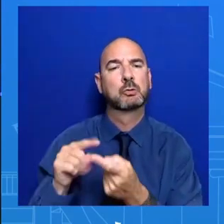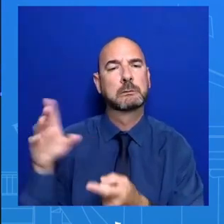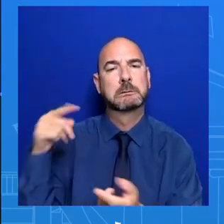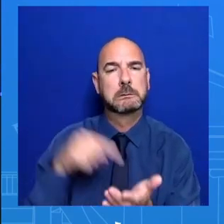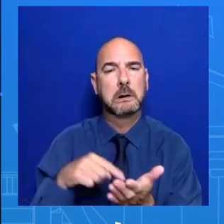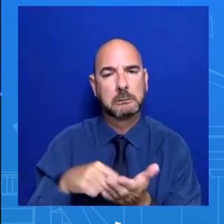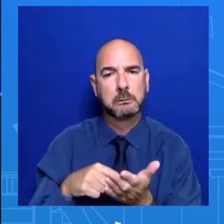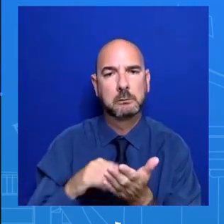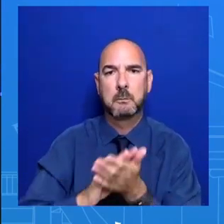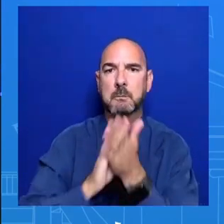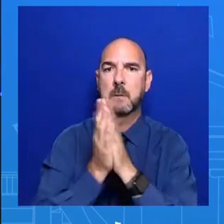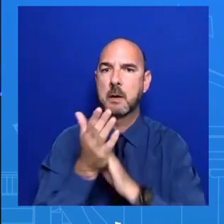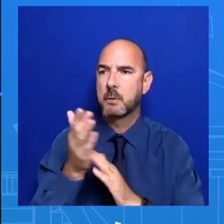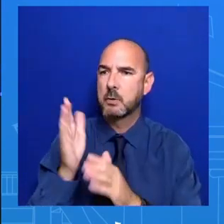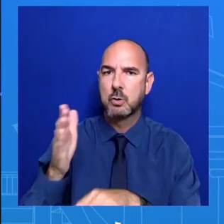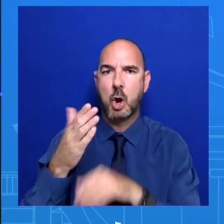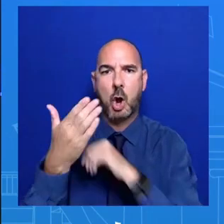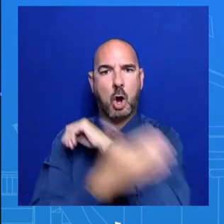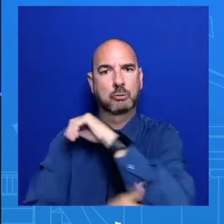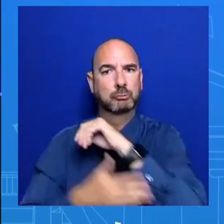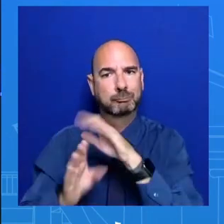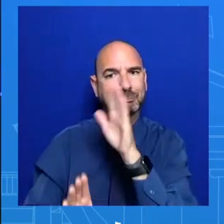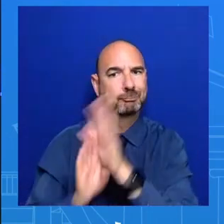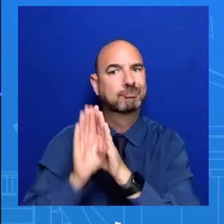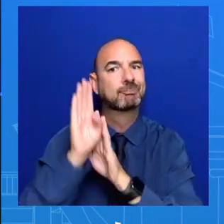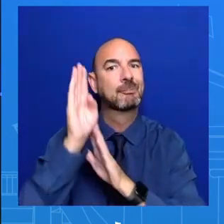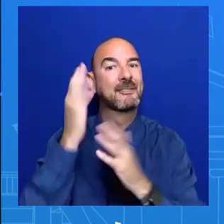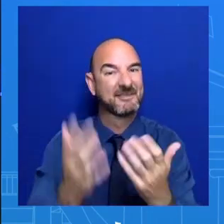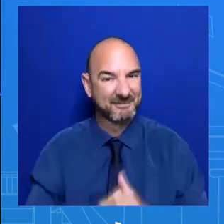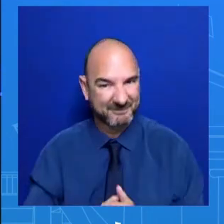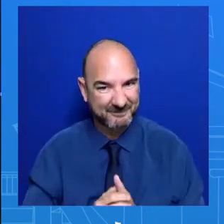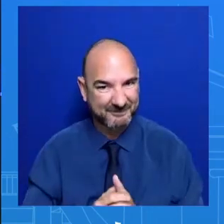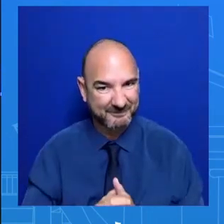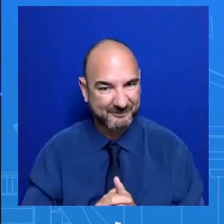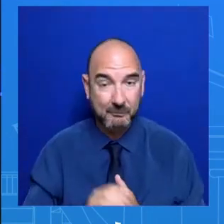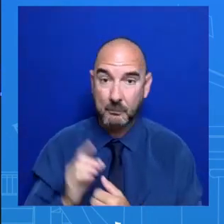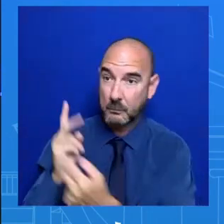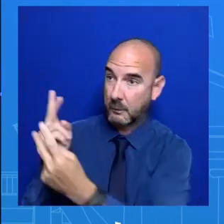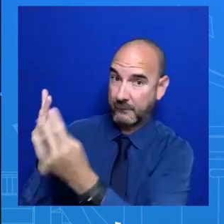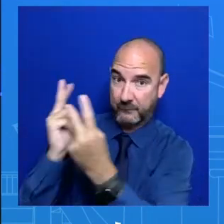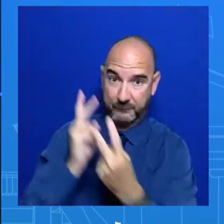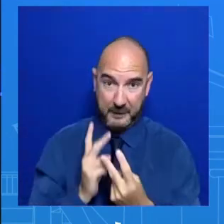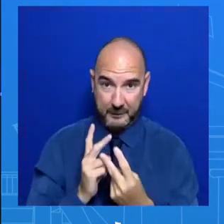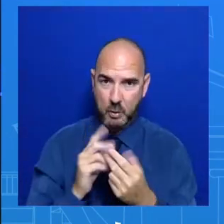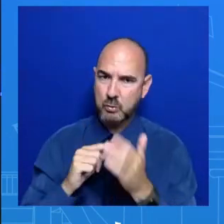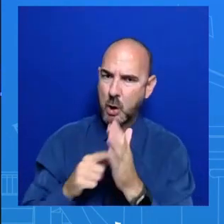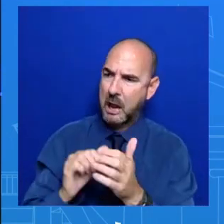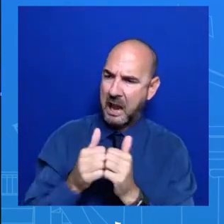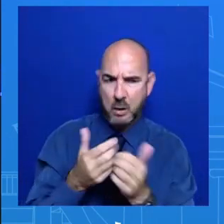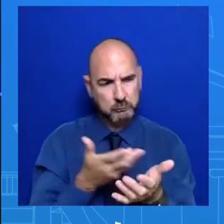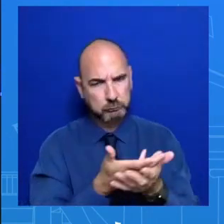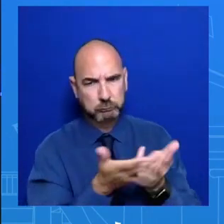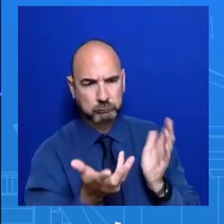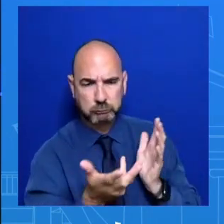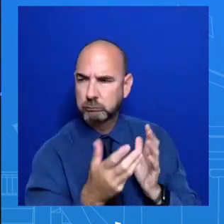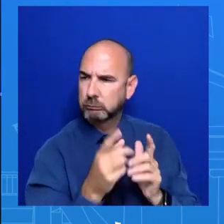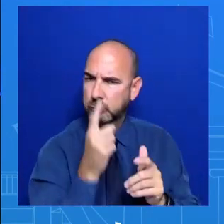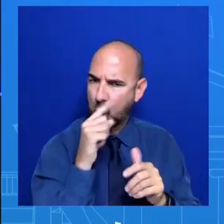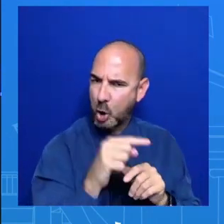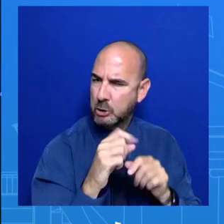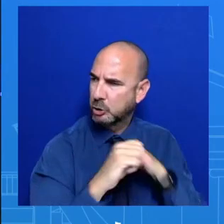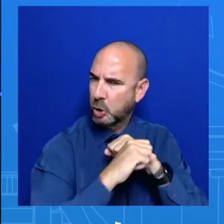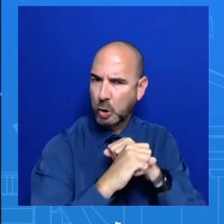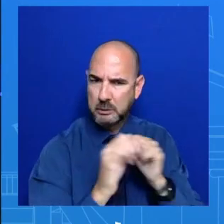also highlight Kenya's important role in global peace and security. The U.S.-Kenya partnership, for example, plays a central role in international